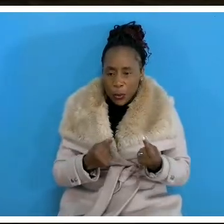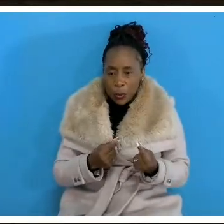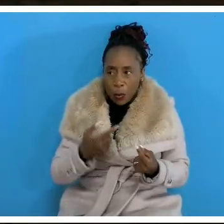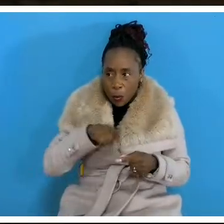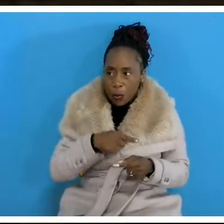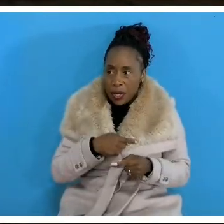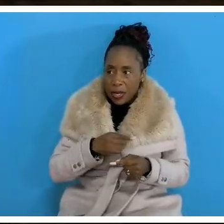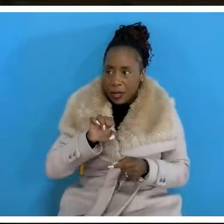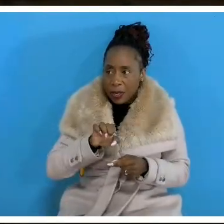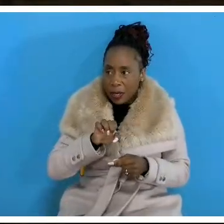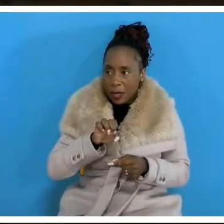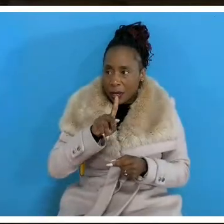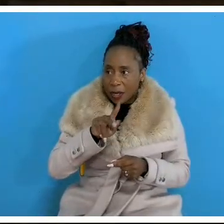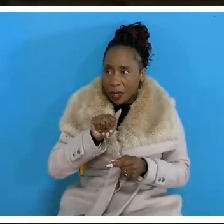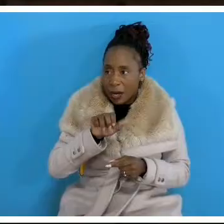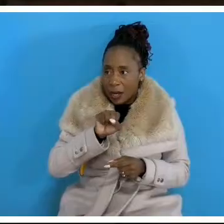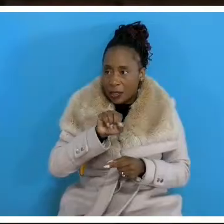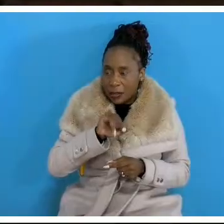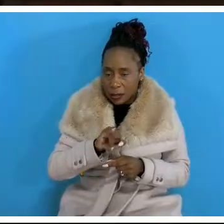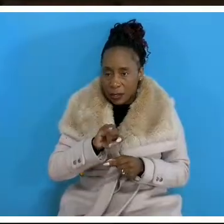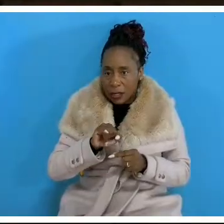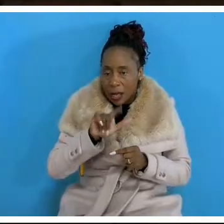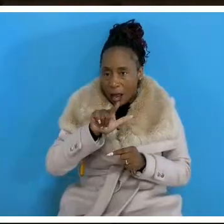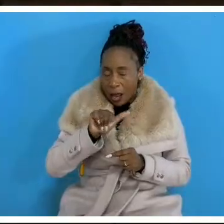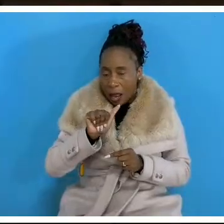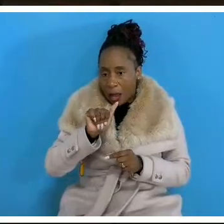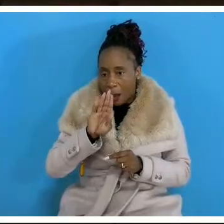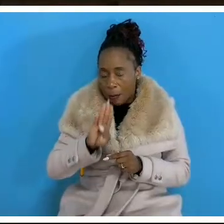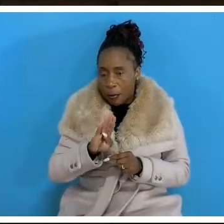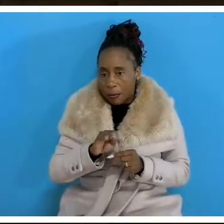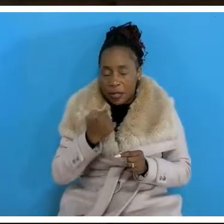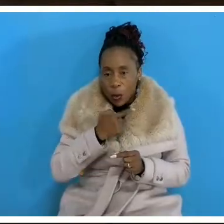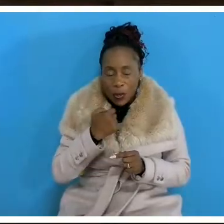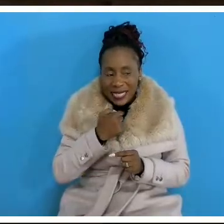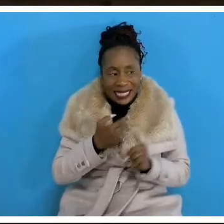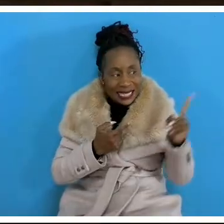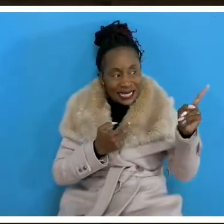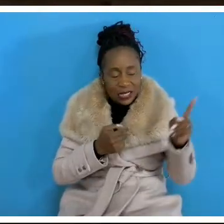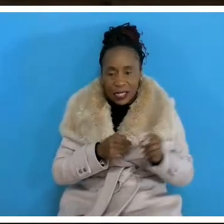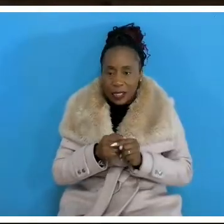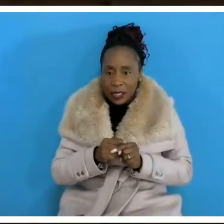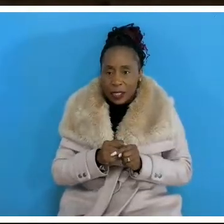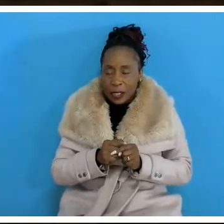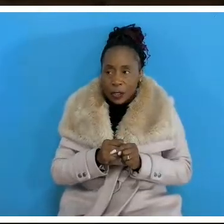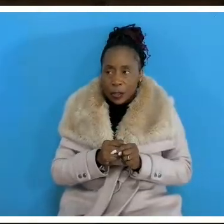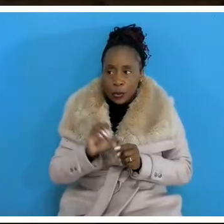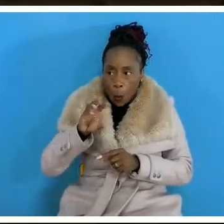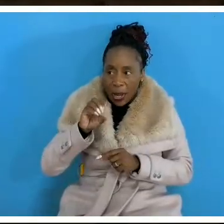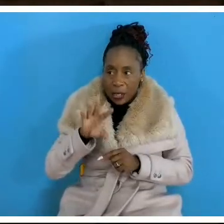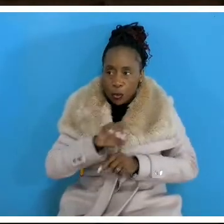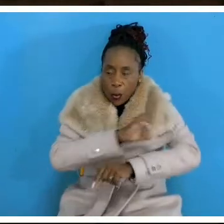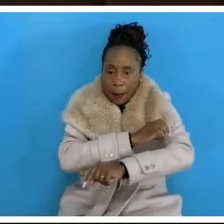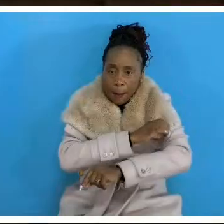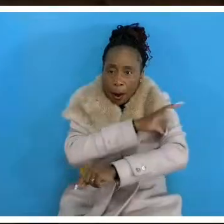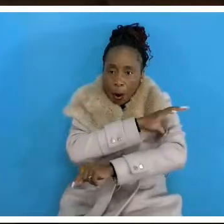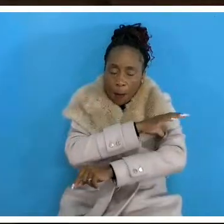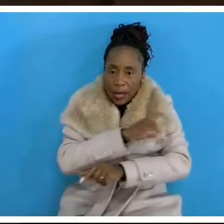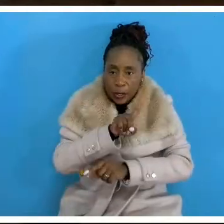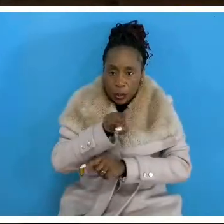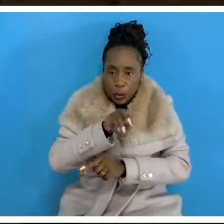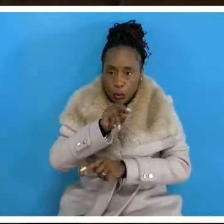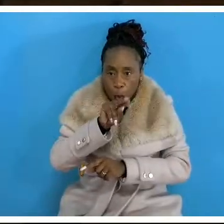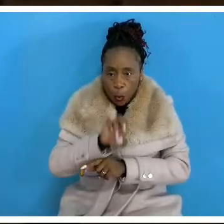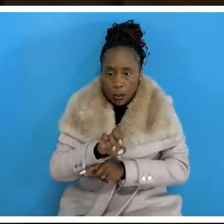And like I said, the closest one is in Soweto at the empowerment zone, but we also have the